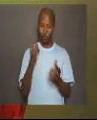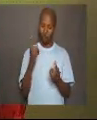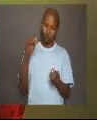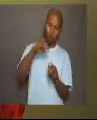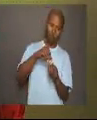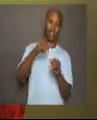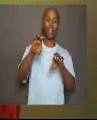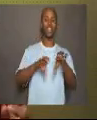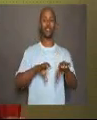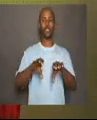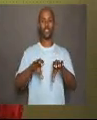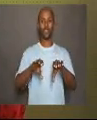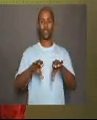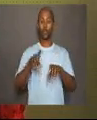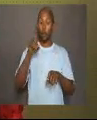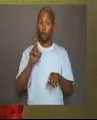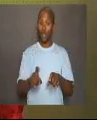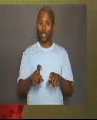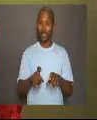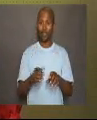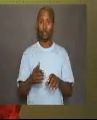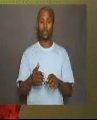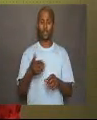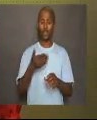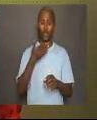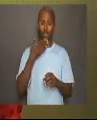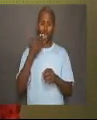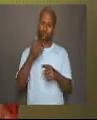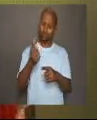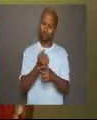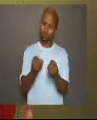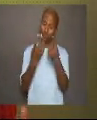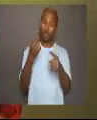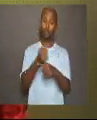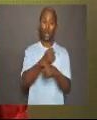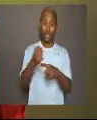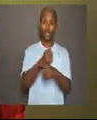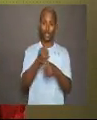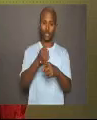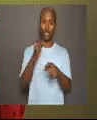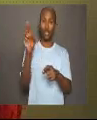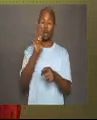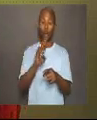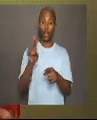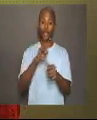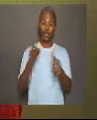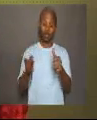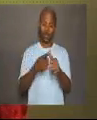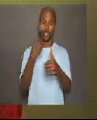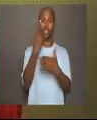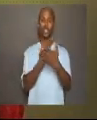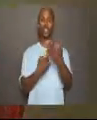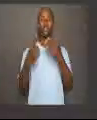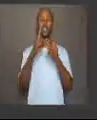activity? We must get a great deal of practice applying the first derivative